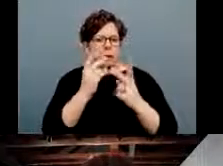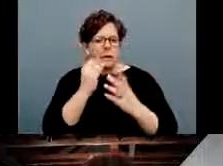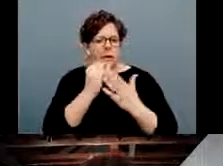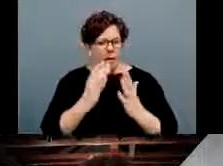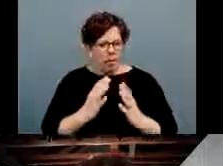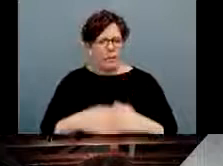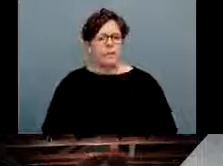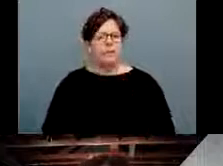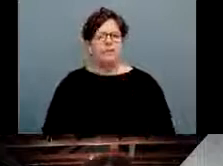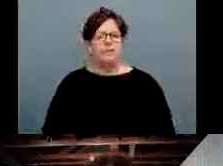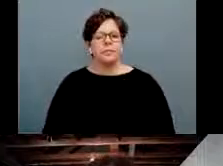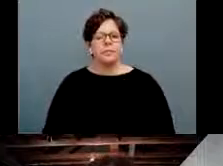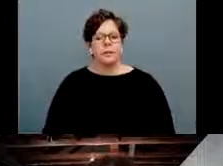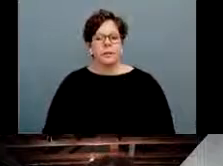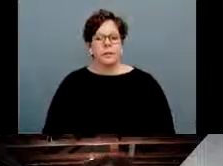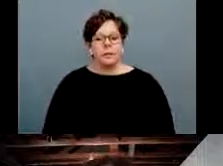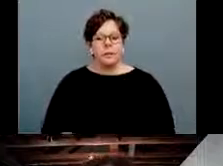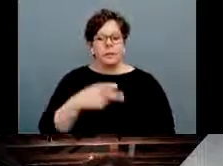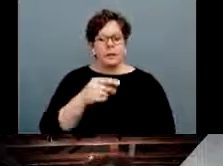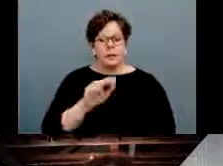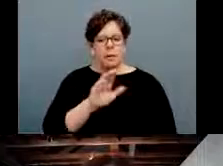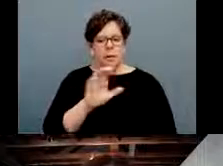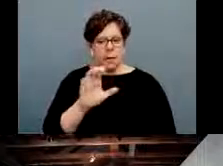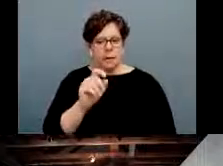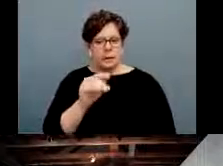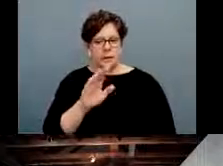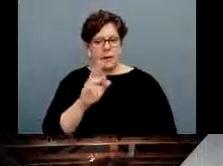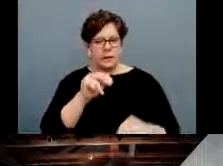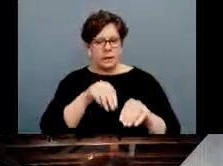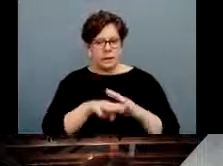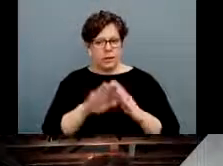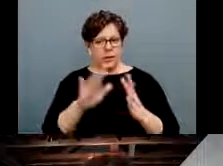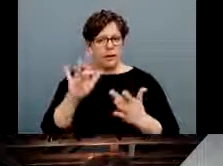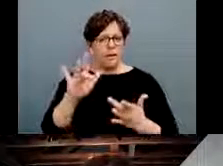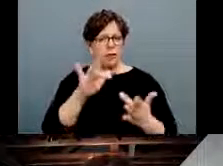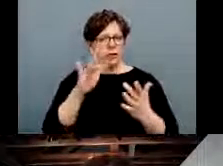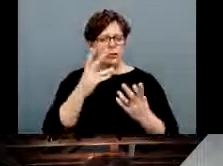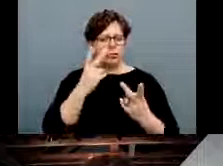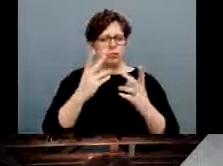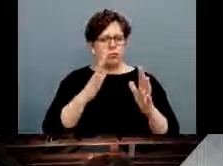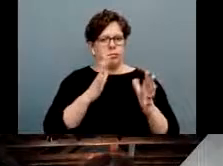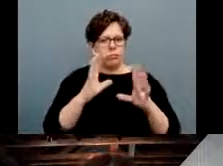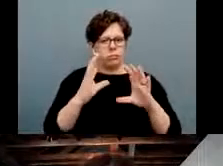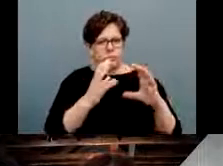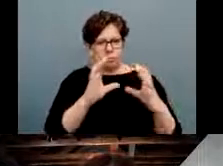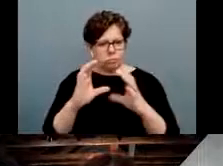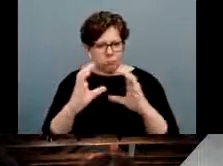the public spaces, we would like to invite you into the house for another virtual fly-through video.